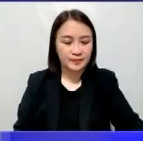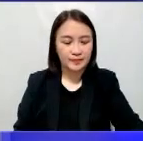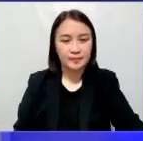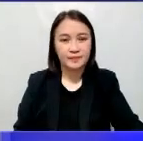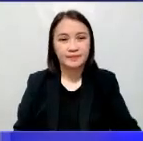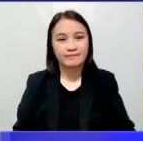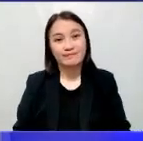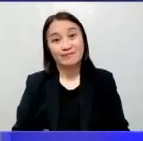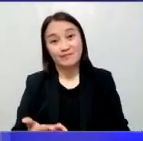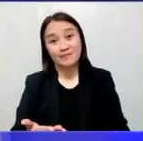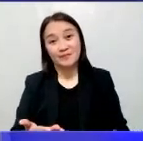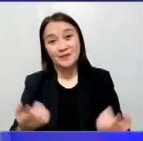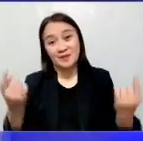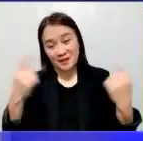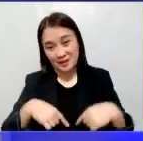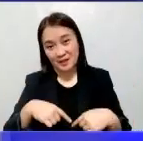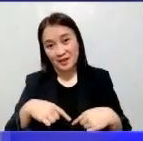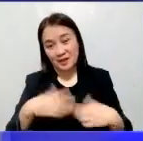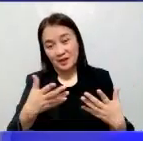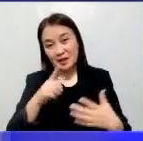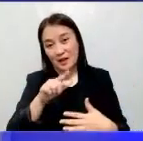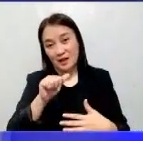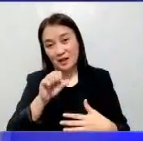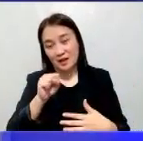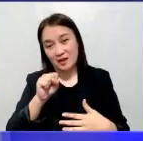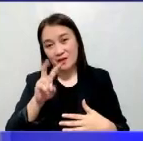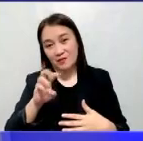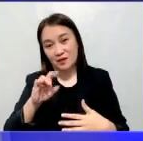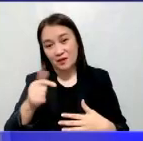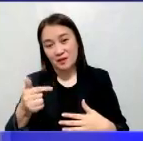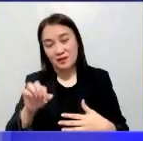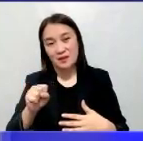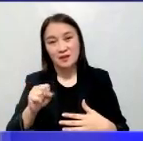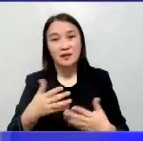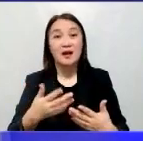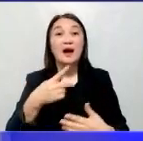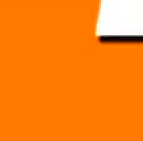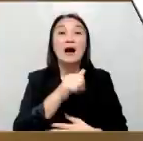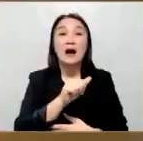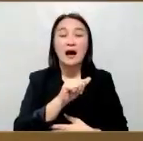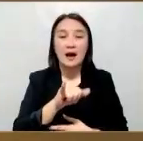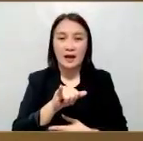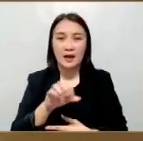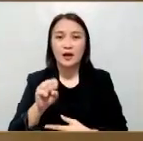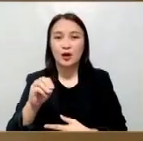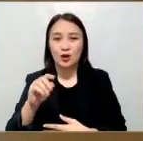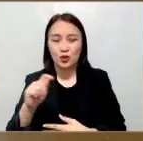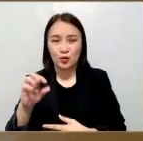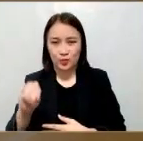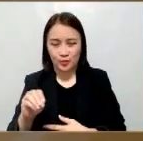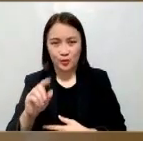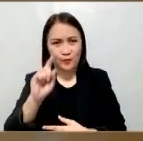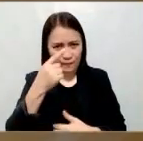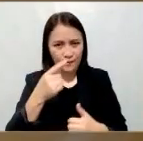Dumating na sa Las Vegas ang Orlando Magic at syempre si Kai Sotto para sa NBA Summer League. Nag-ensayo na din for the first time sa Vegas ang